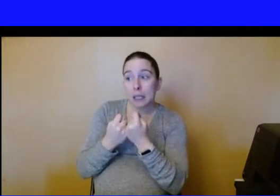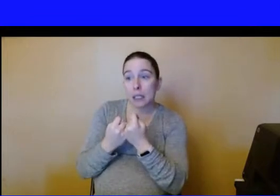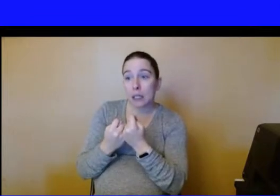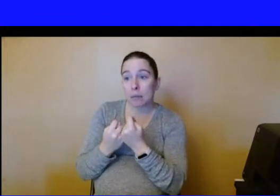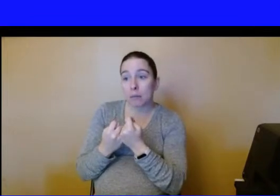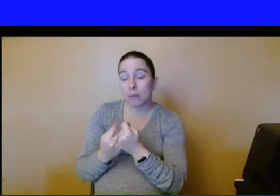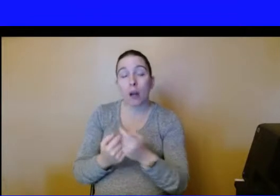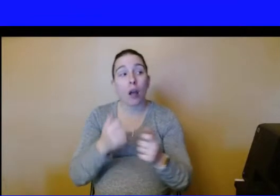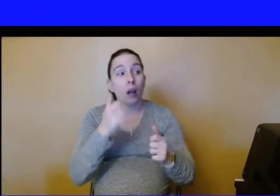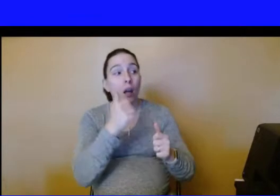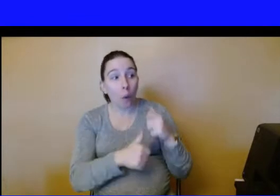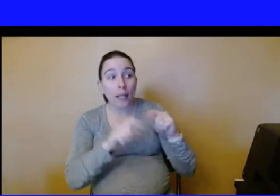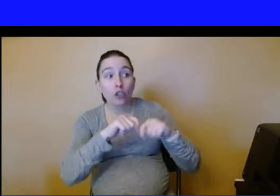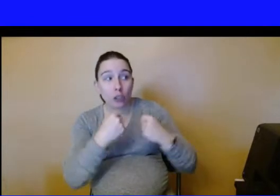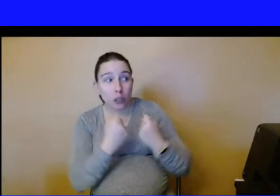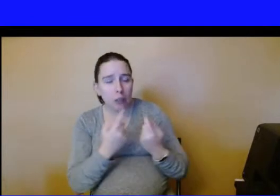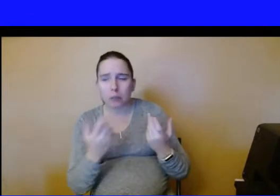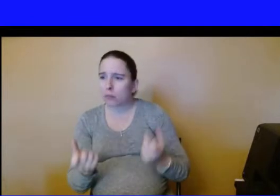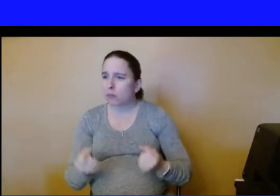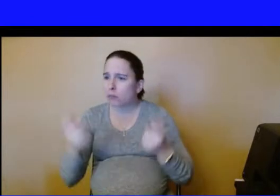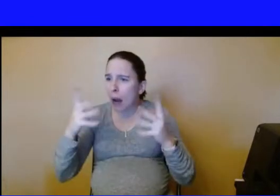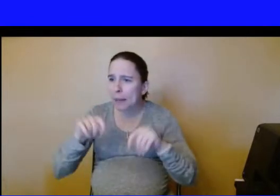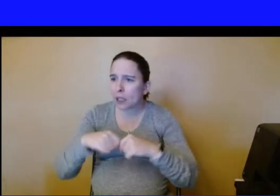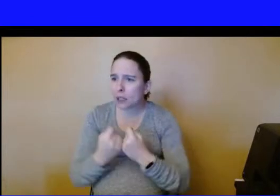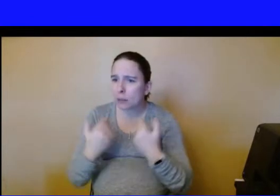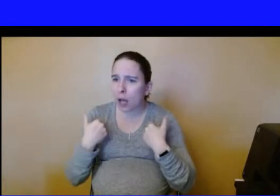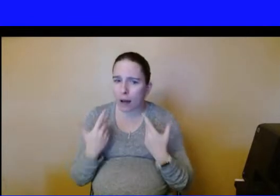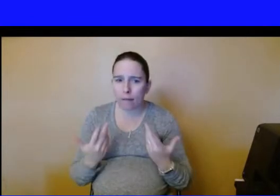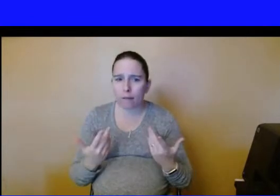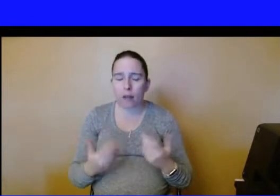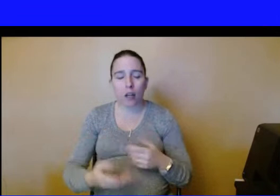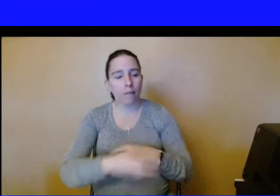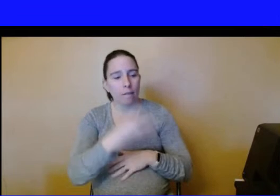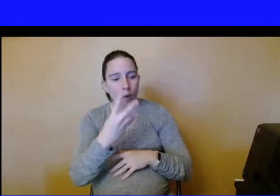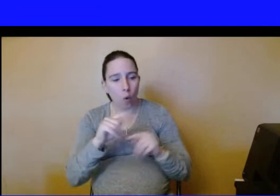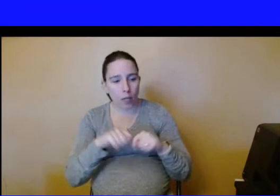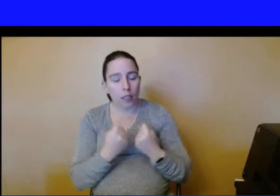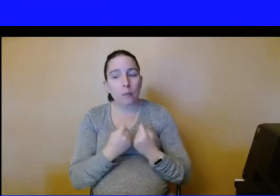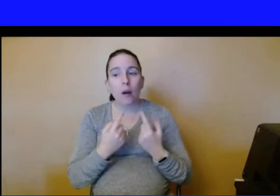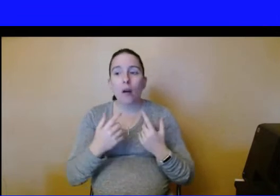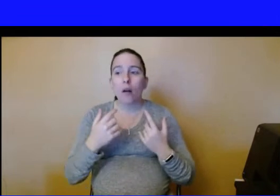very troubled mental health patients in